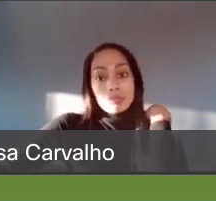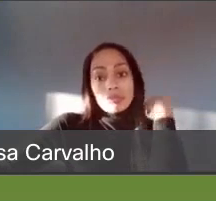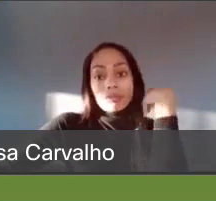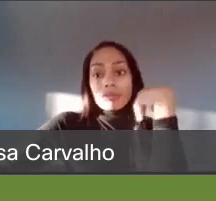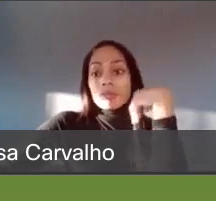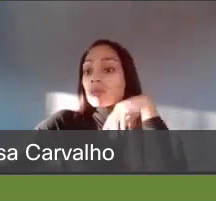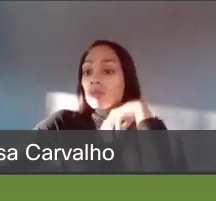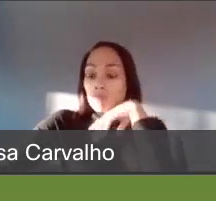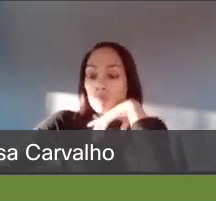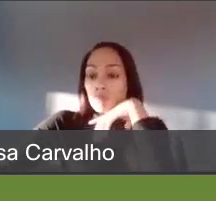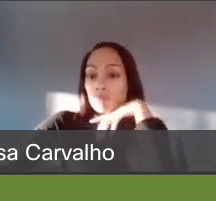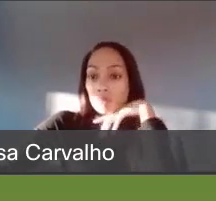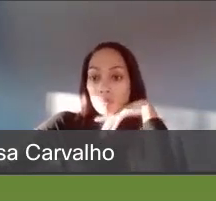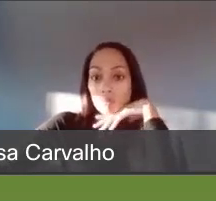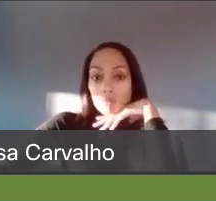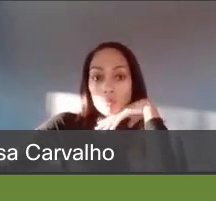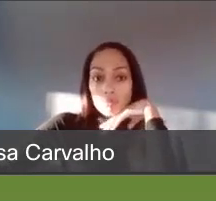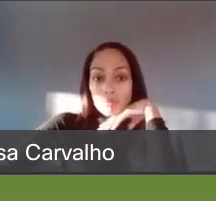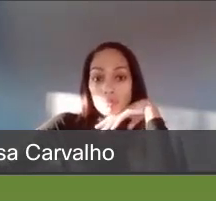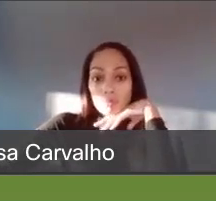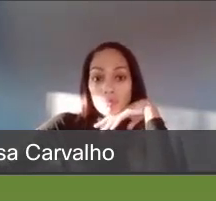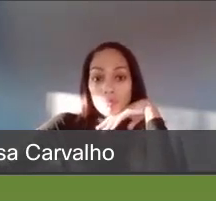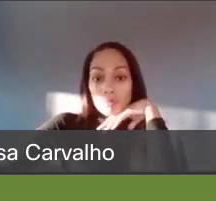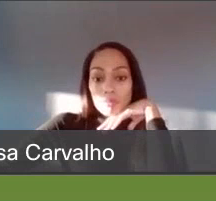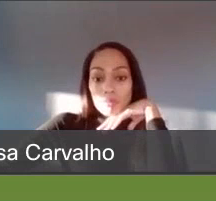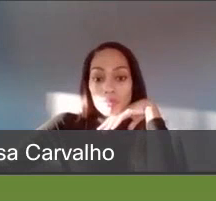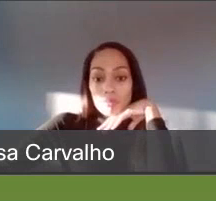need more intensive services, that maybe I can't deal with this.